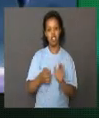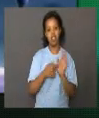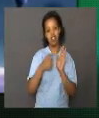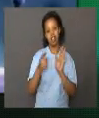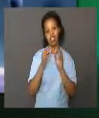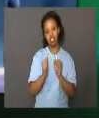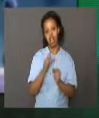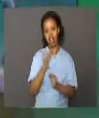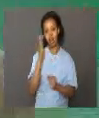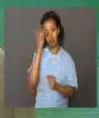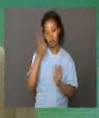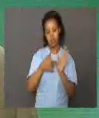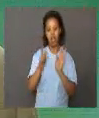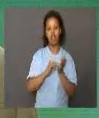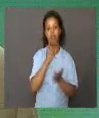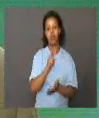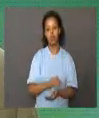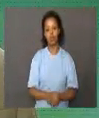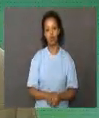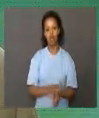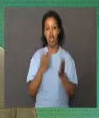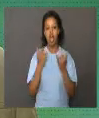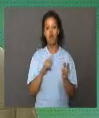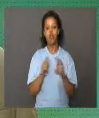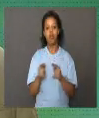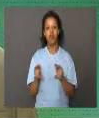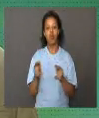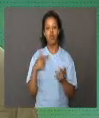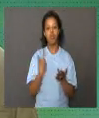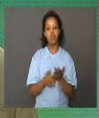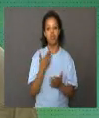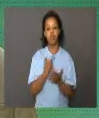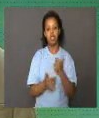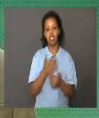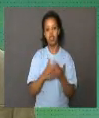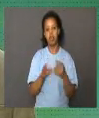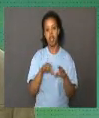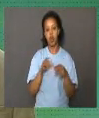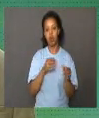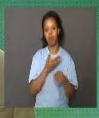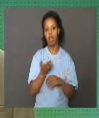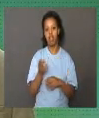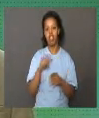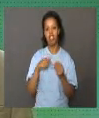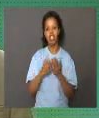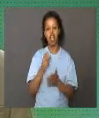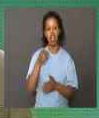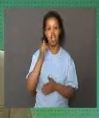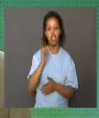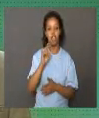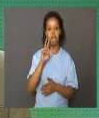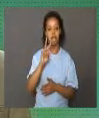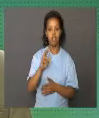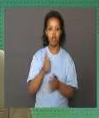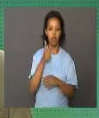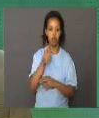severely affected. Let us continue on to discuss how HIV reproduces